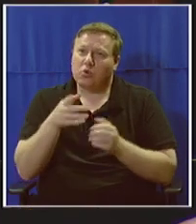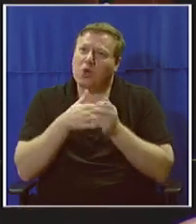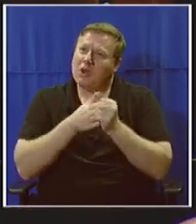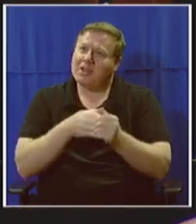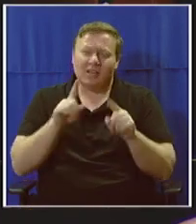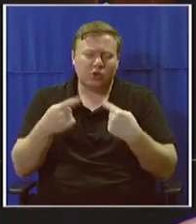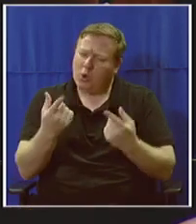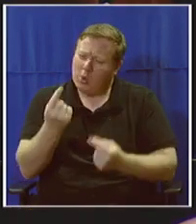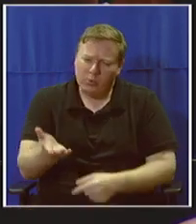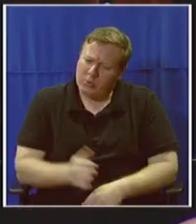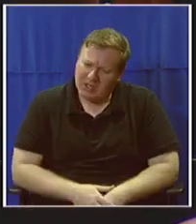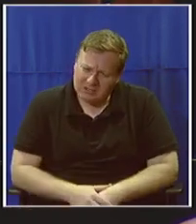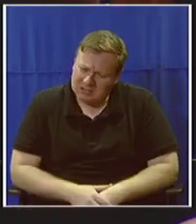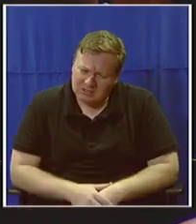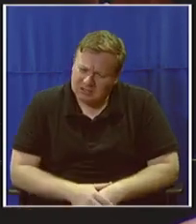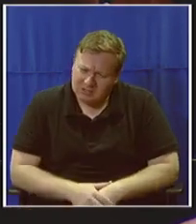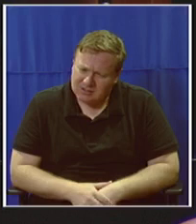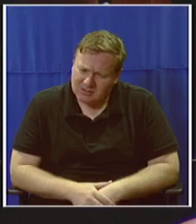that.